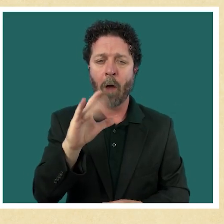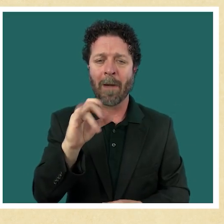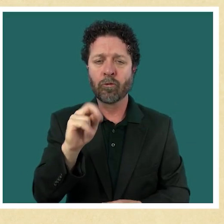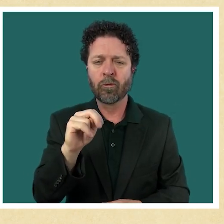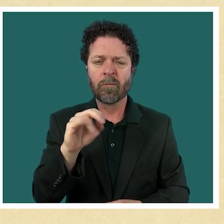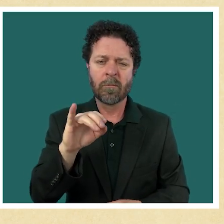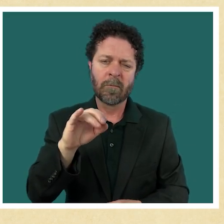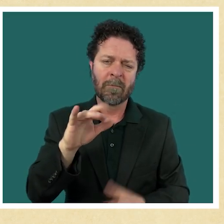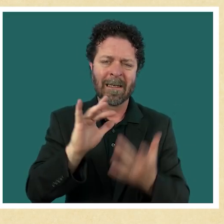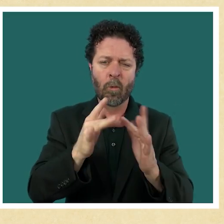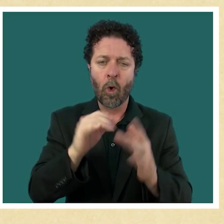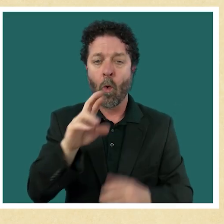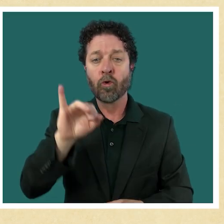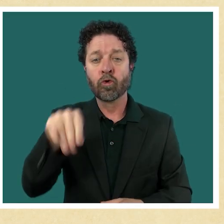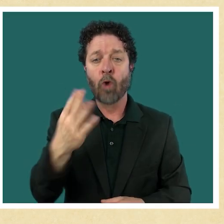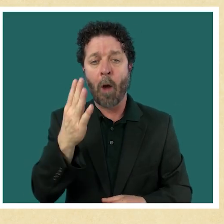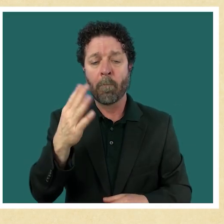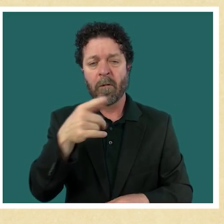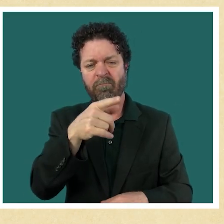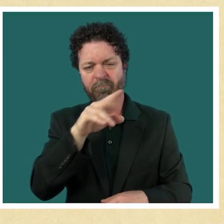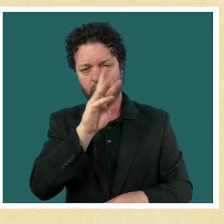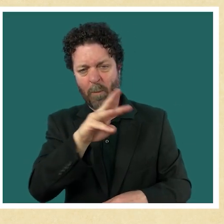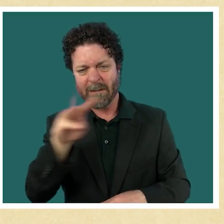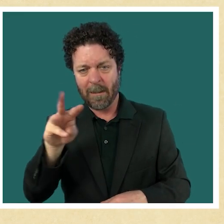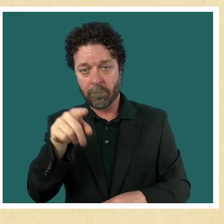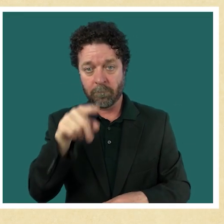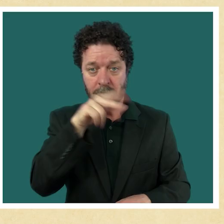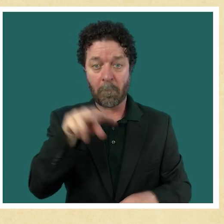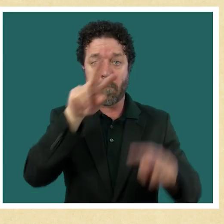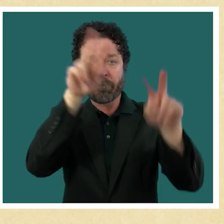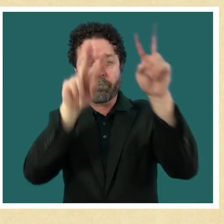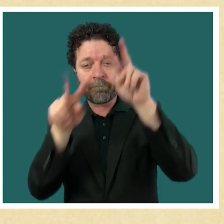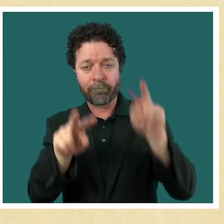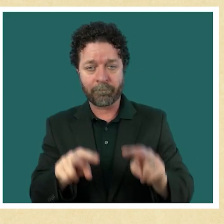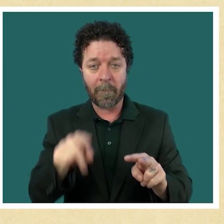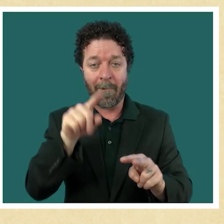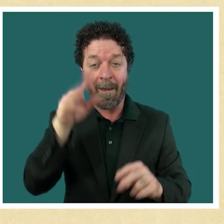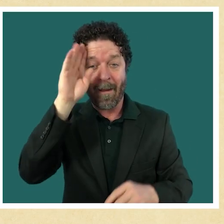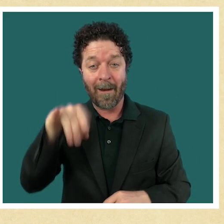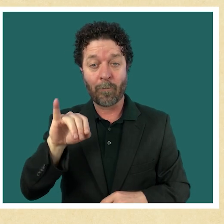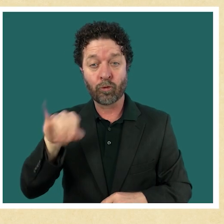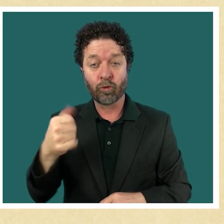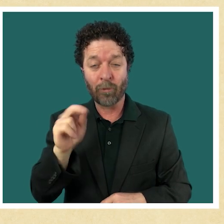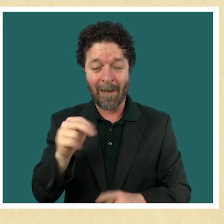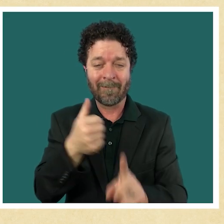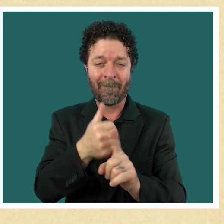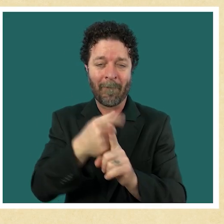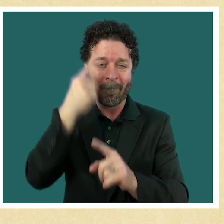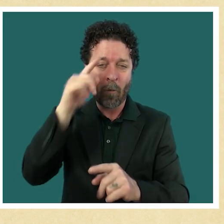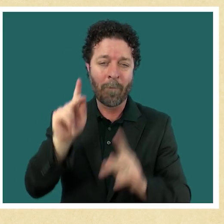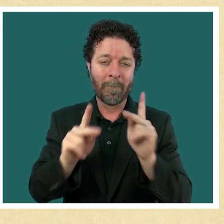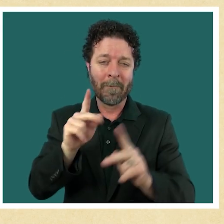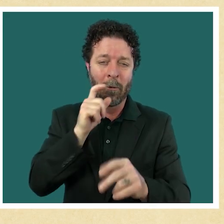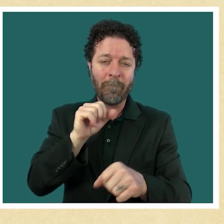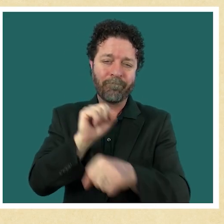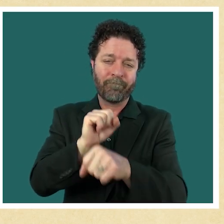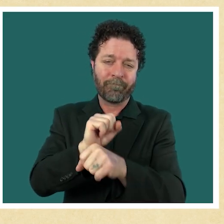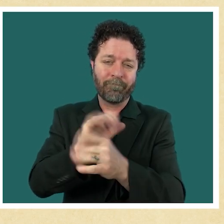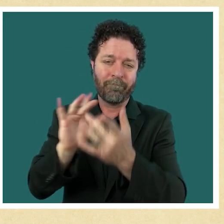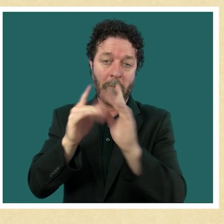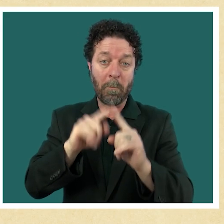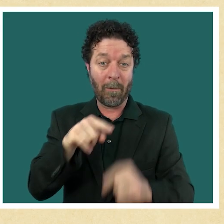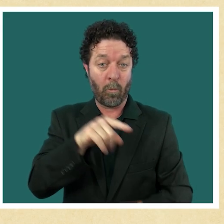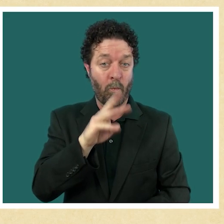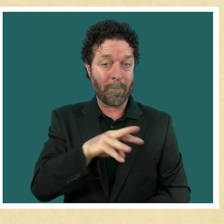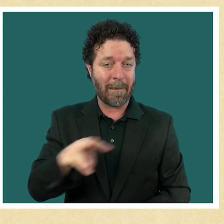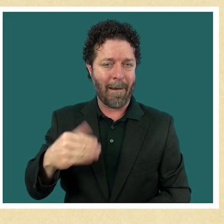Accommodation Network, or JAN, website to explore these accommodations. While JAN is for employment, the